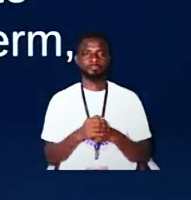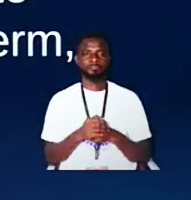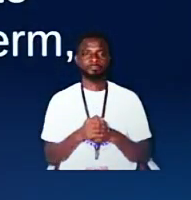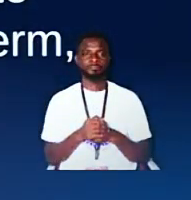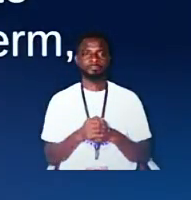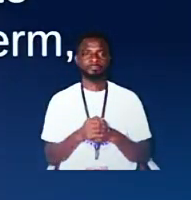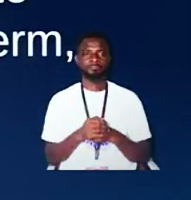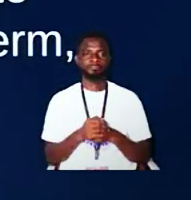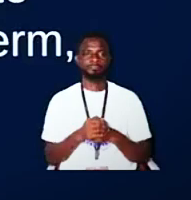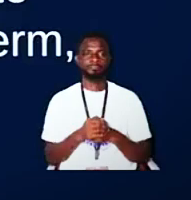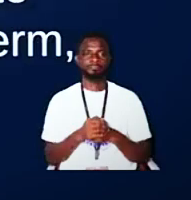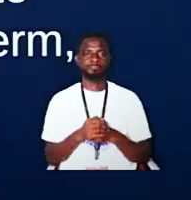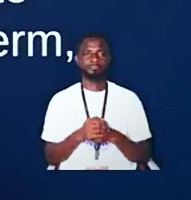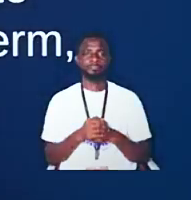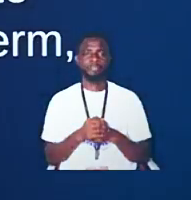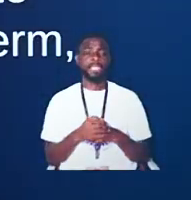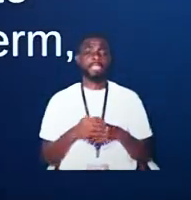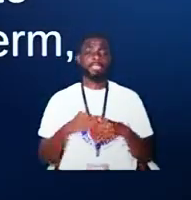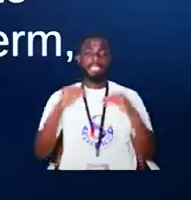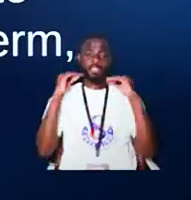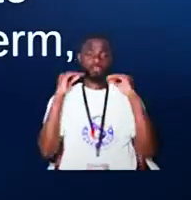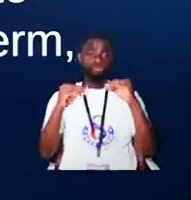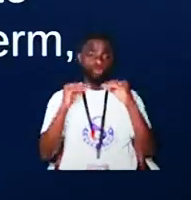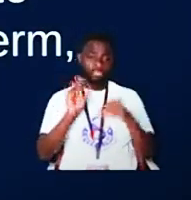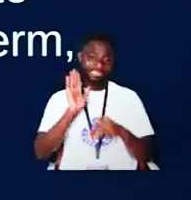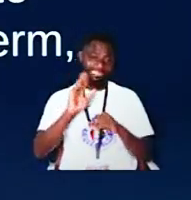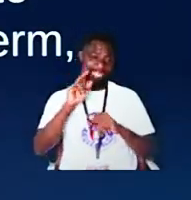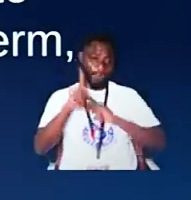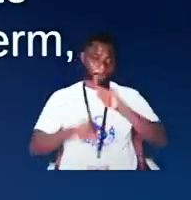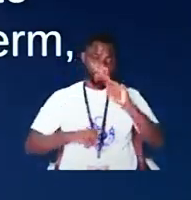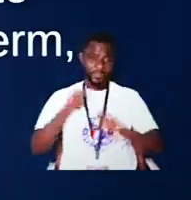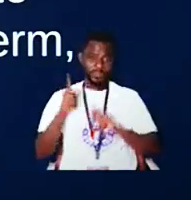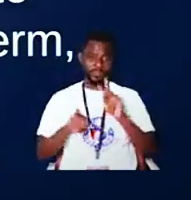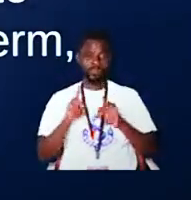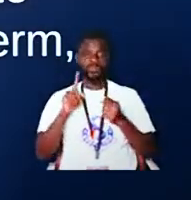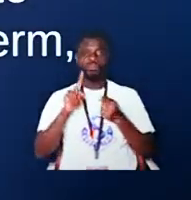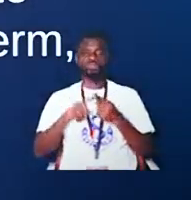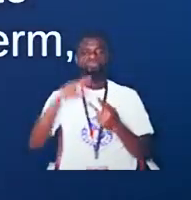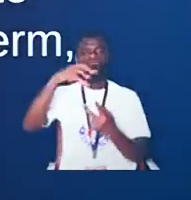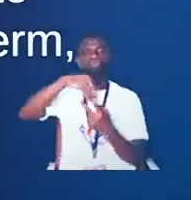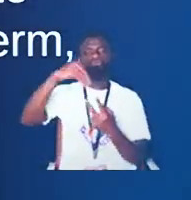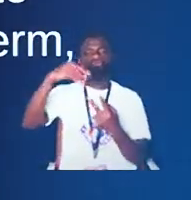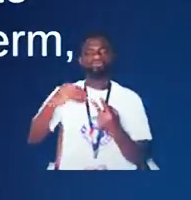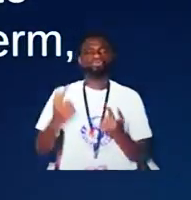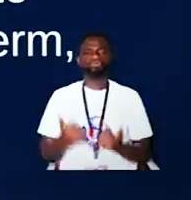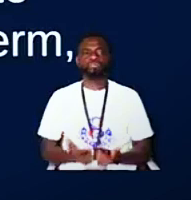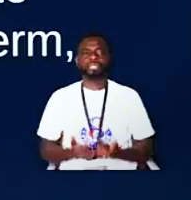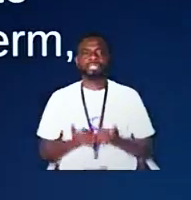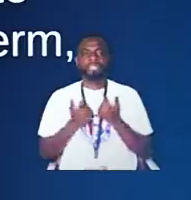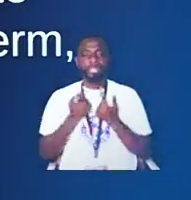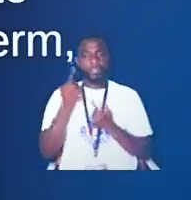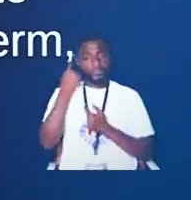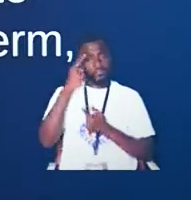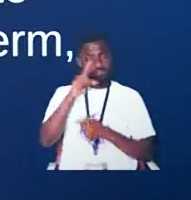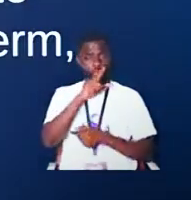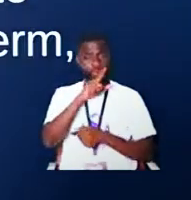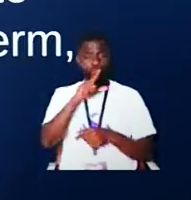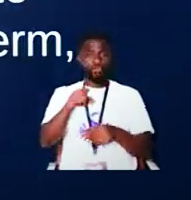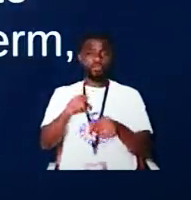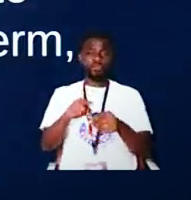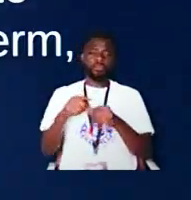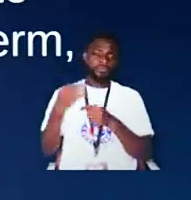Shall we shout this one? They taught their people to choose to live for the long